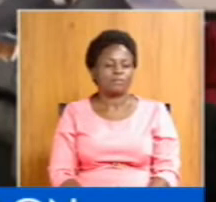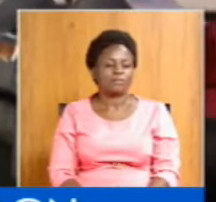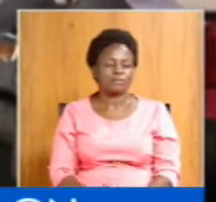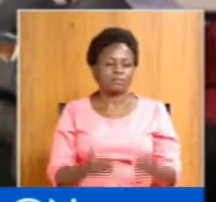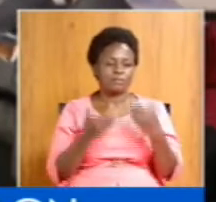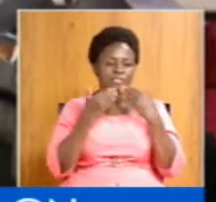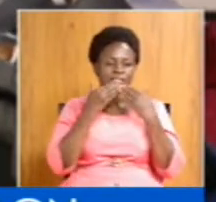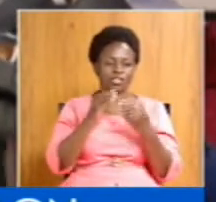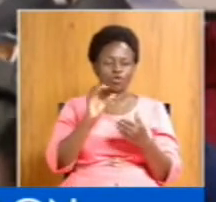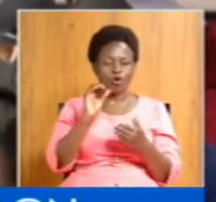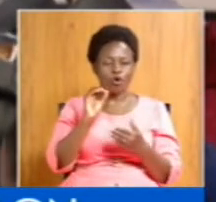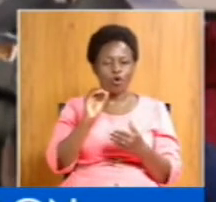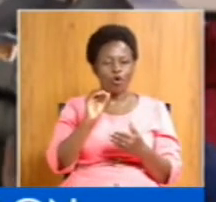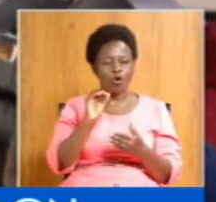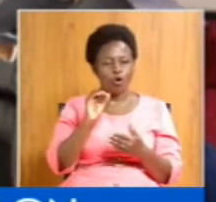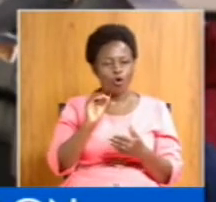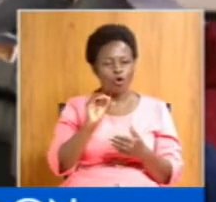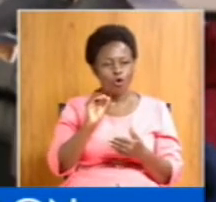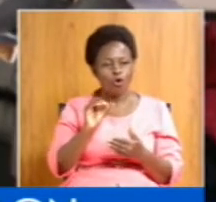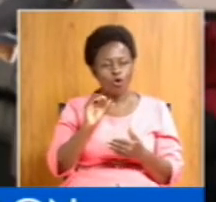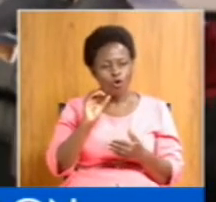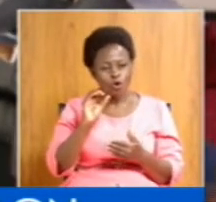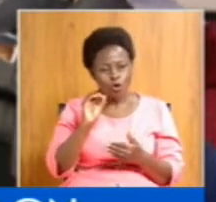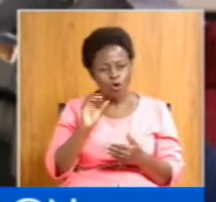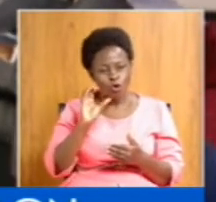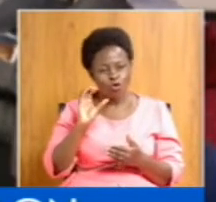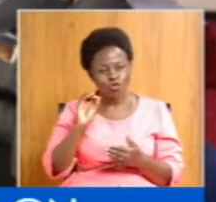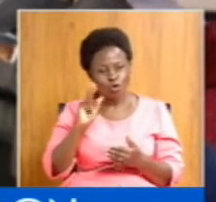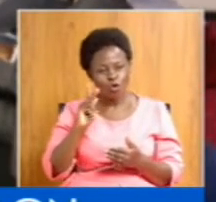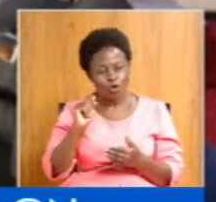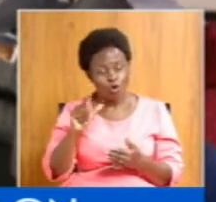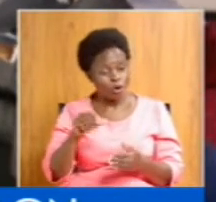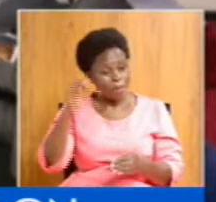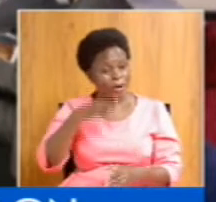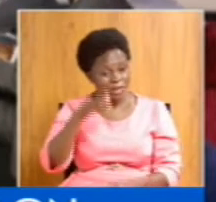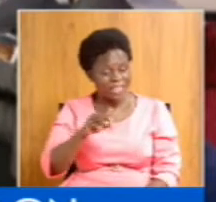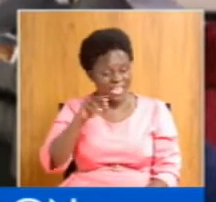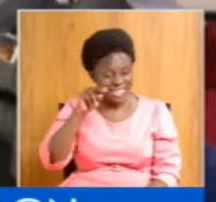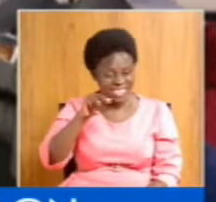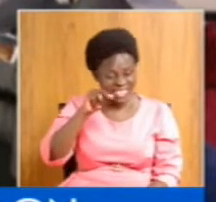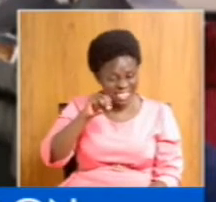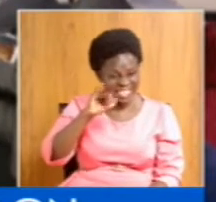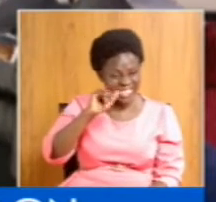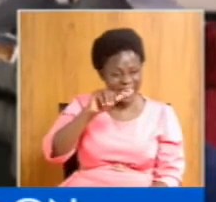thank you Ocho Koro electricity there is nyanyu I think I think that's true I mean